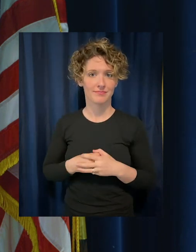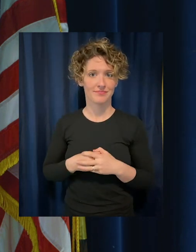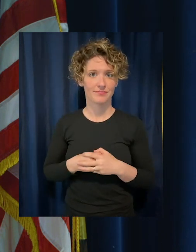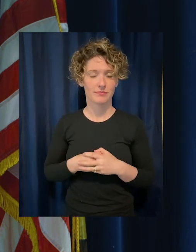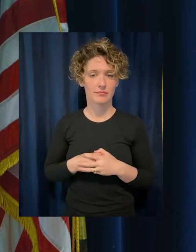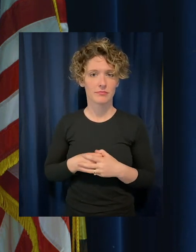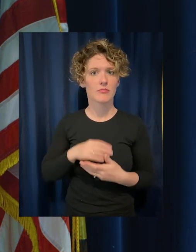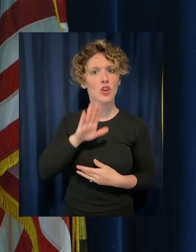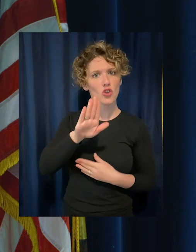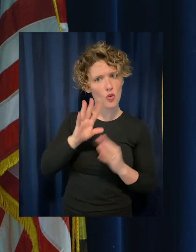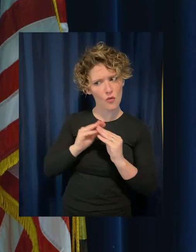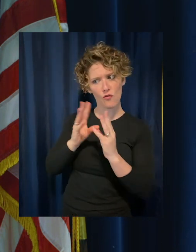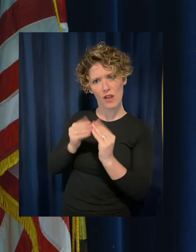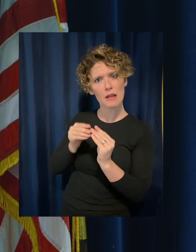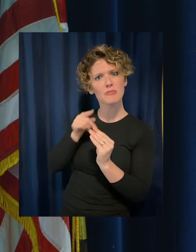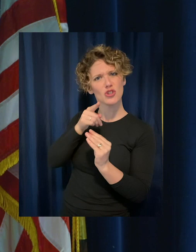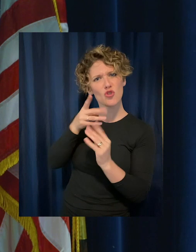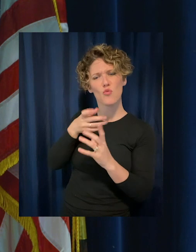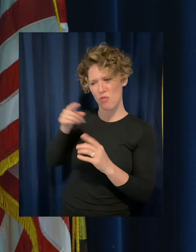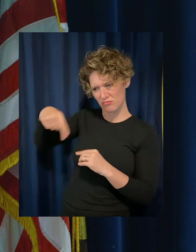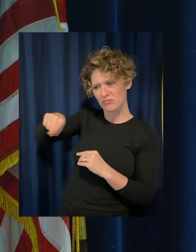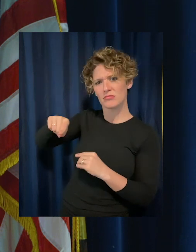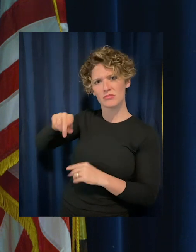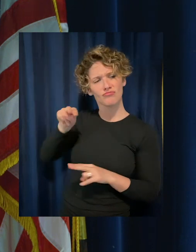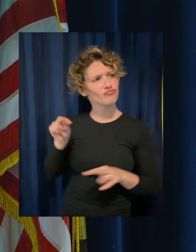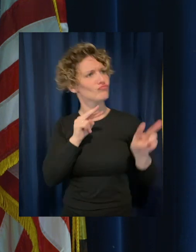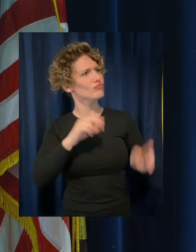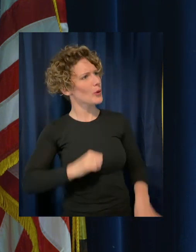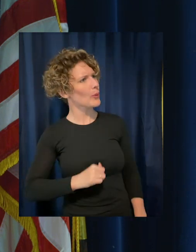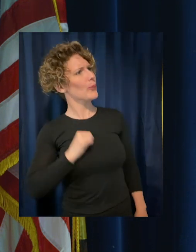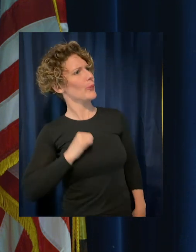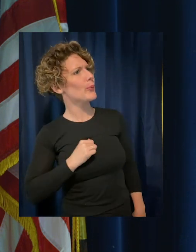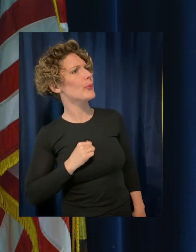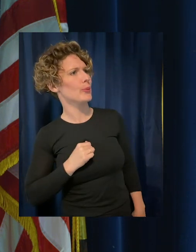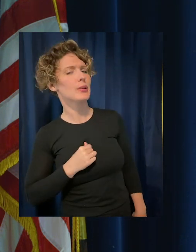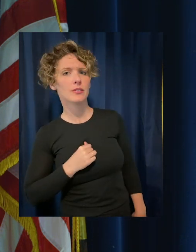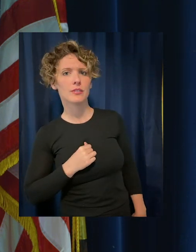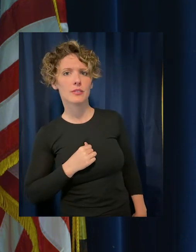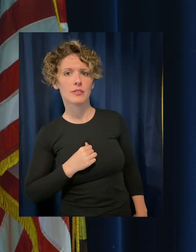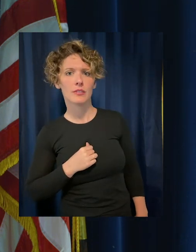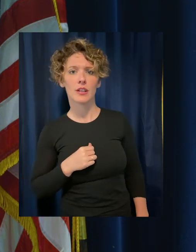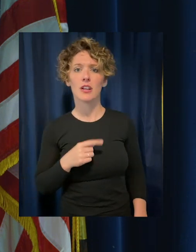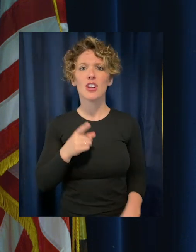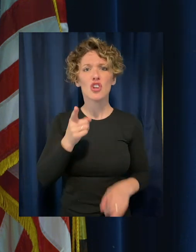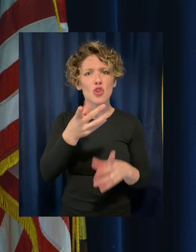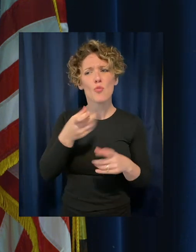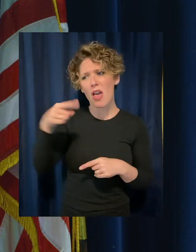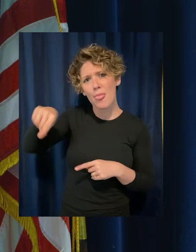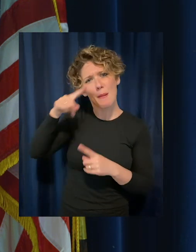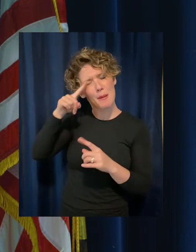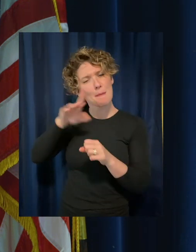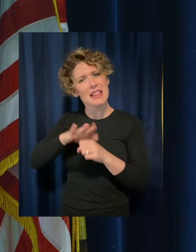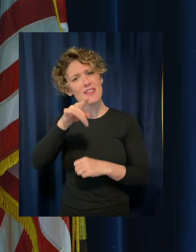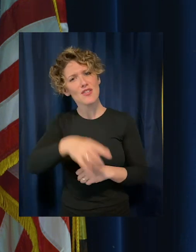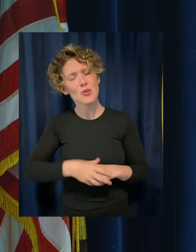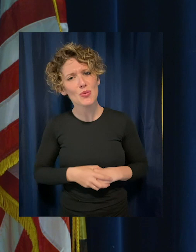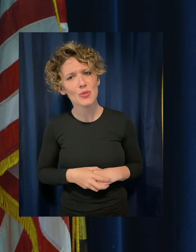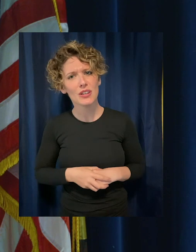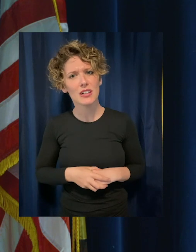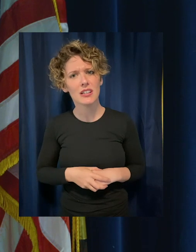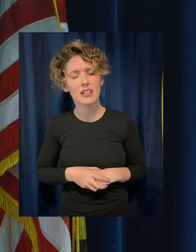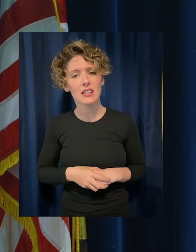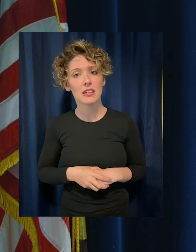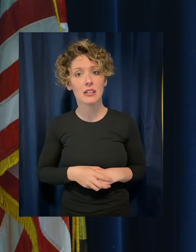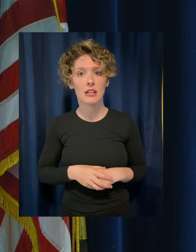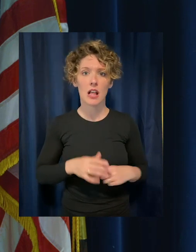be proud of you and for everybody to trust you. Life is about the people you